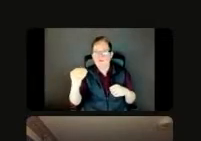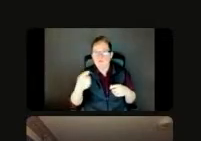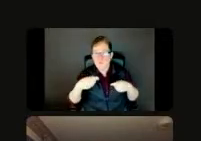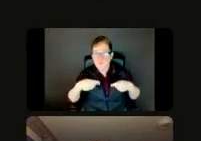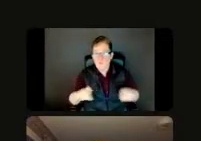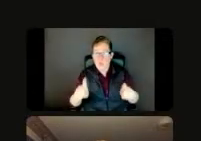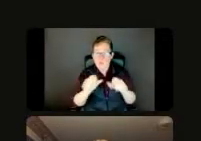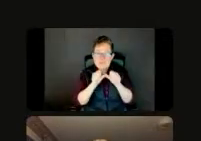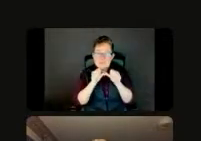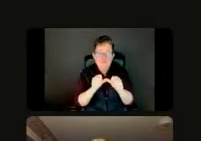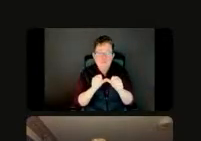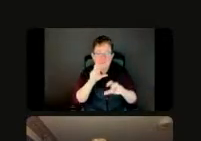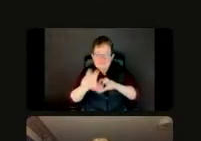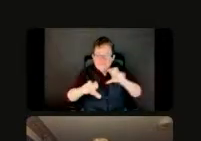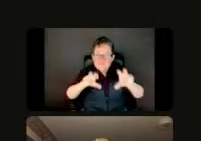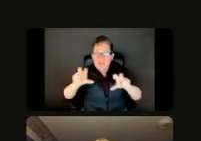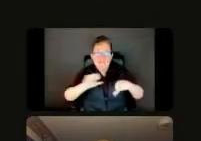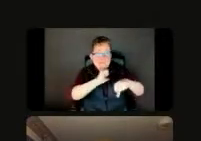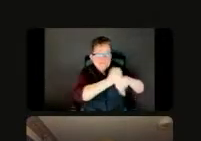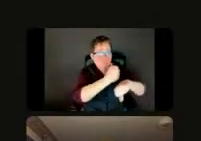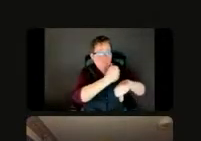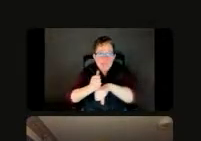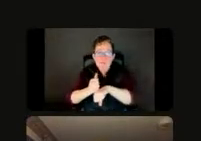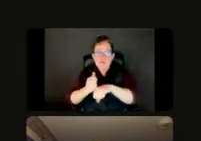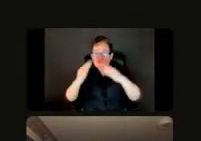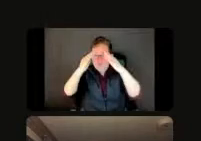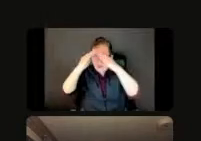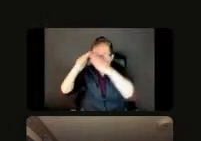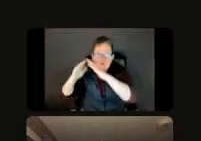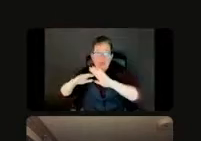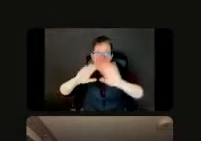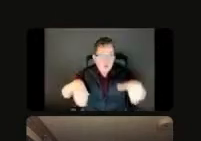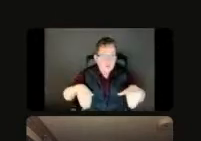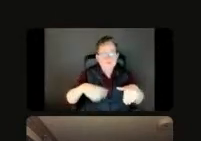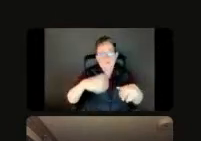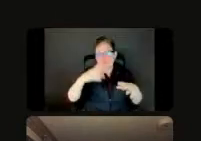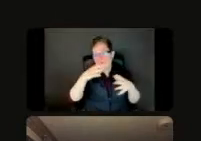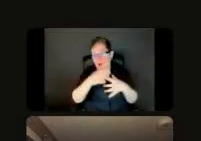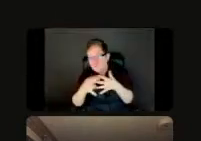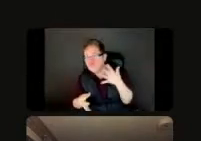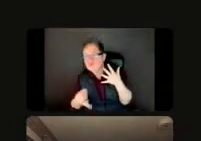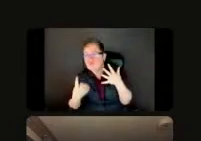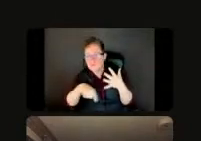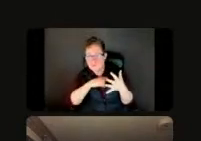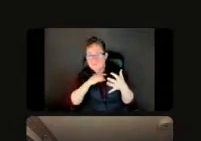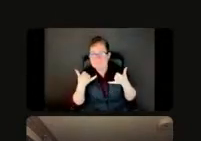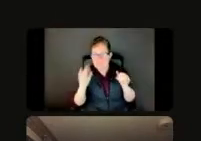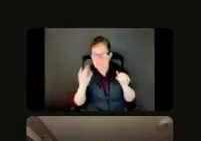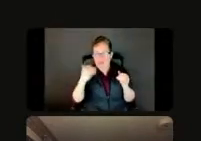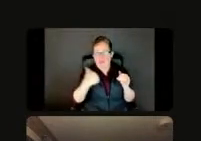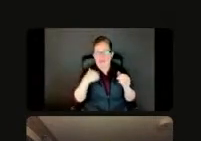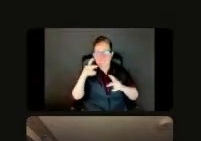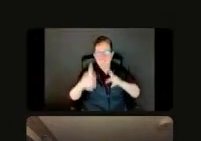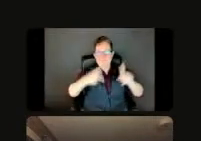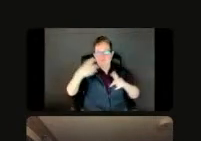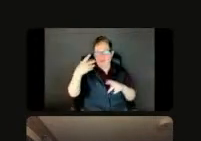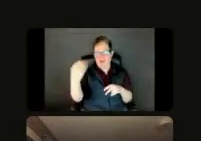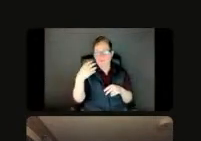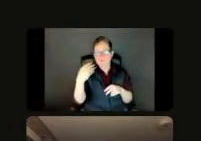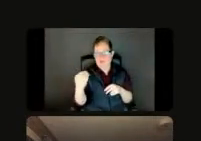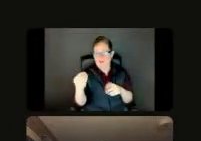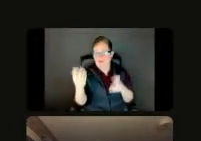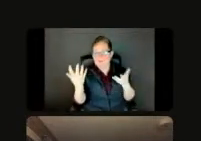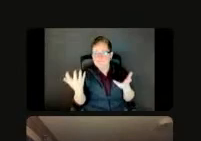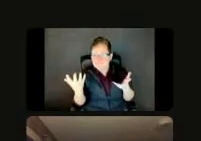make investments in more shelter, more housing, more solutions. We still will have people outside. And